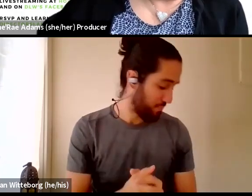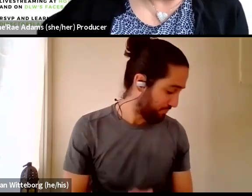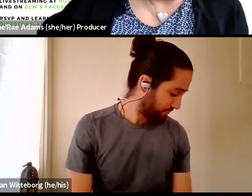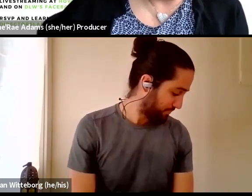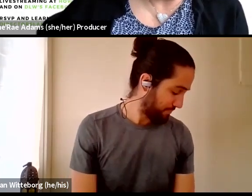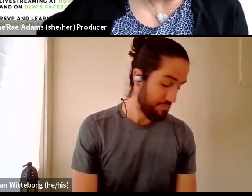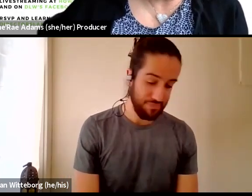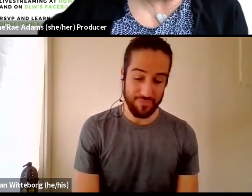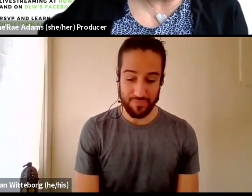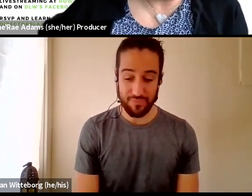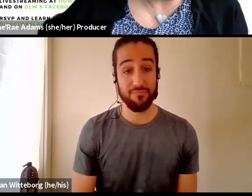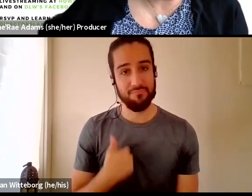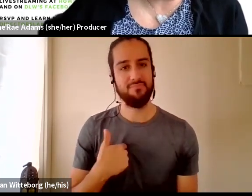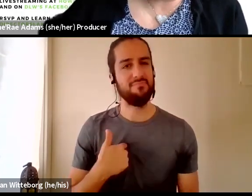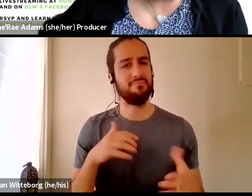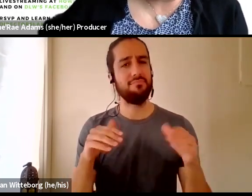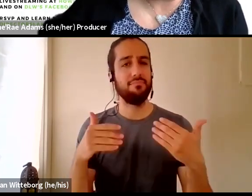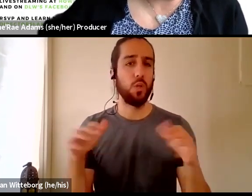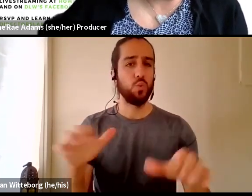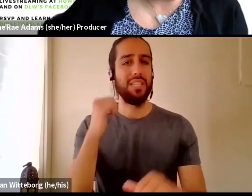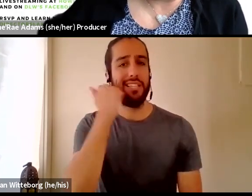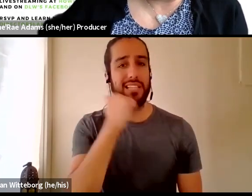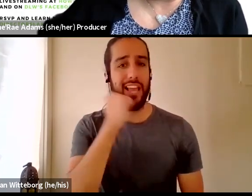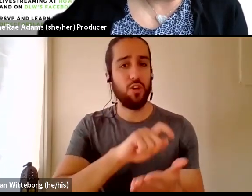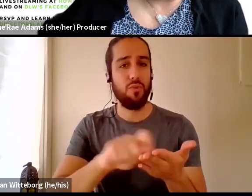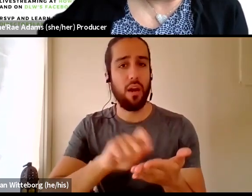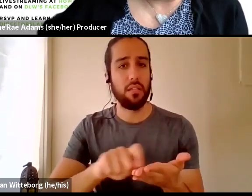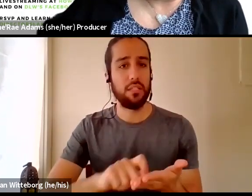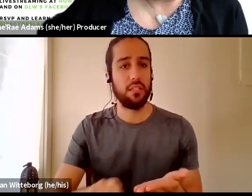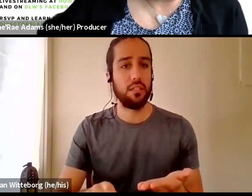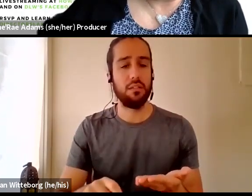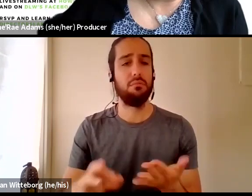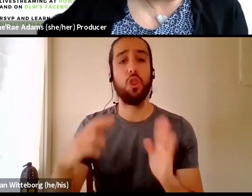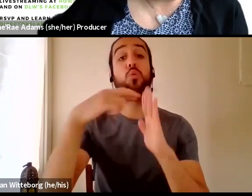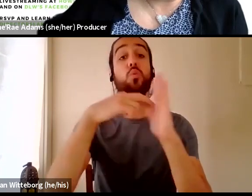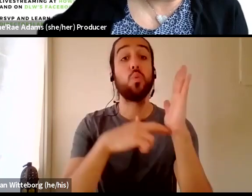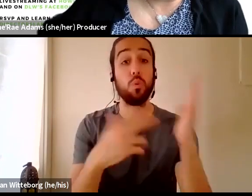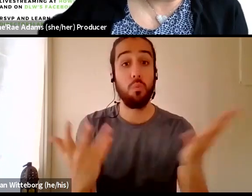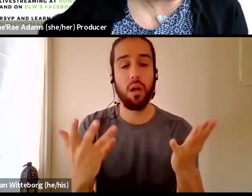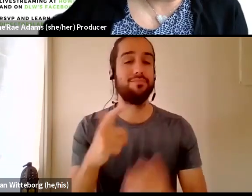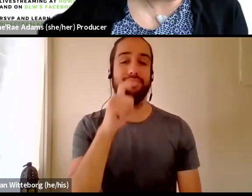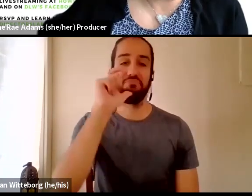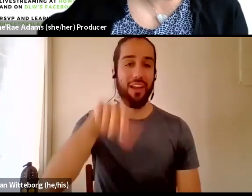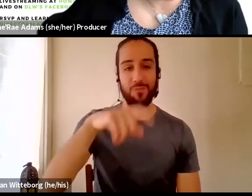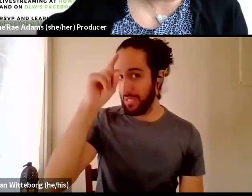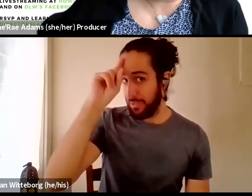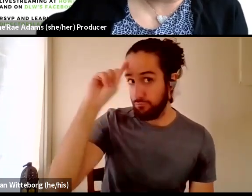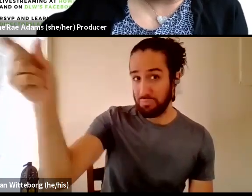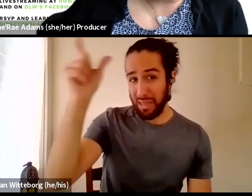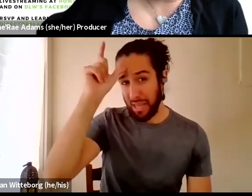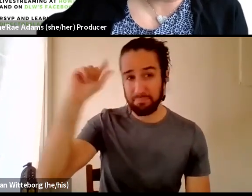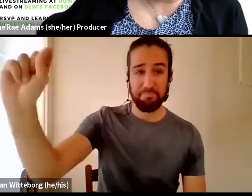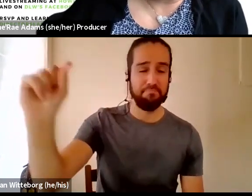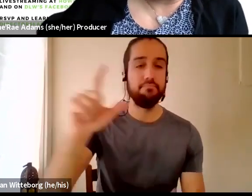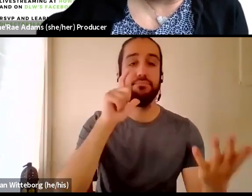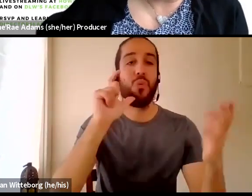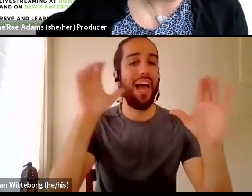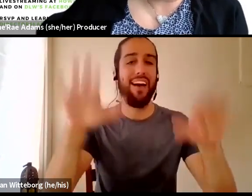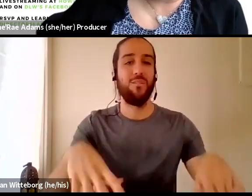I do daily writing the rule is it doesn't have to be brilliant, and it's not supposed to be brilliant. It's